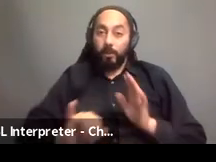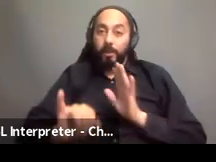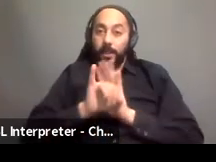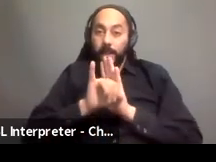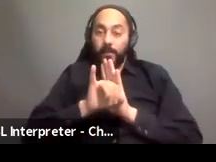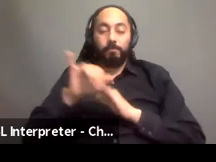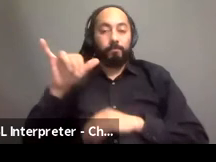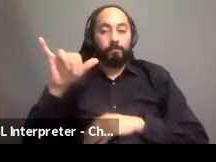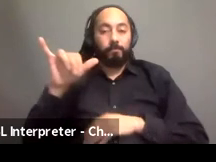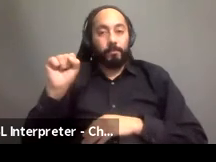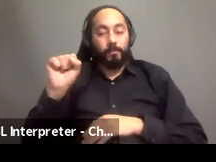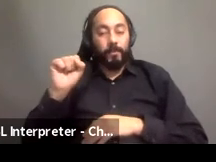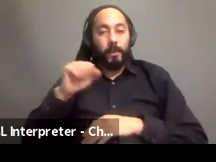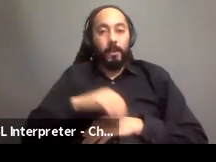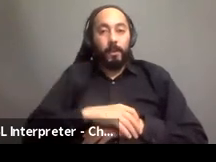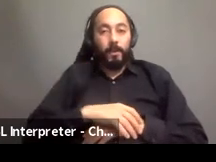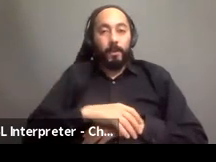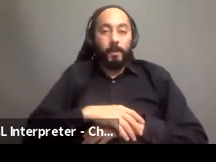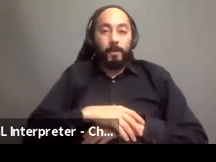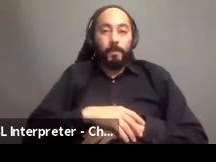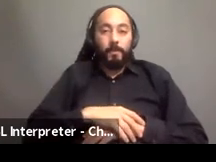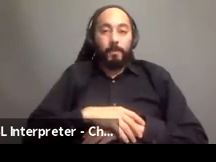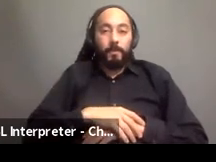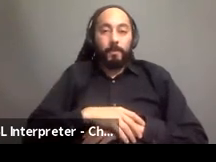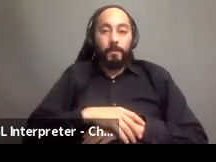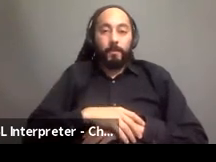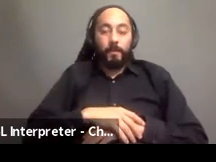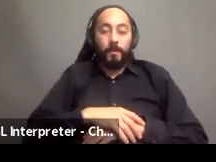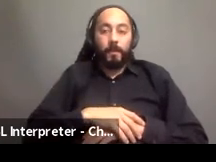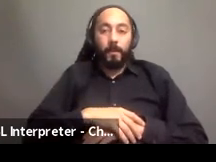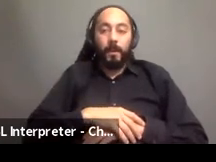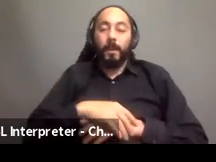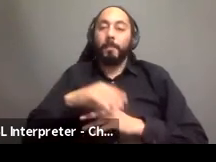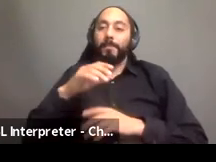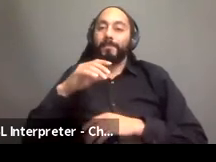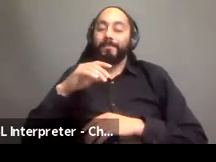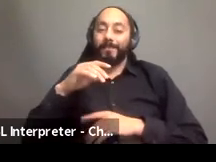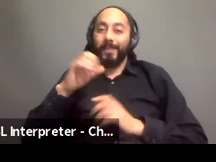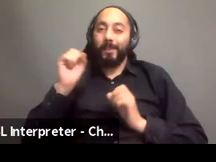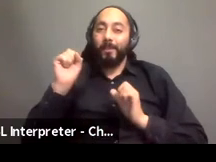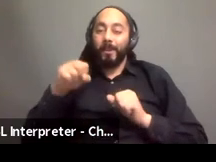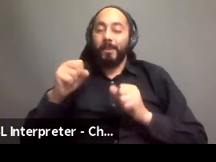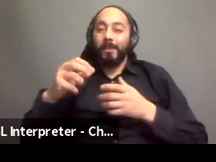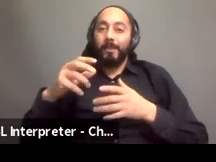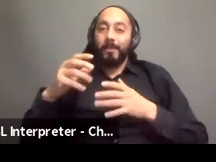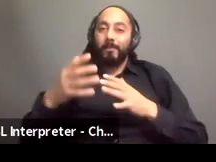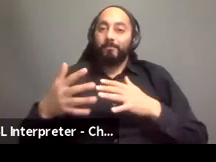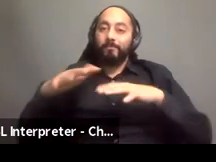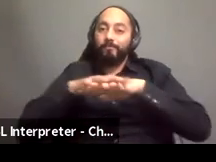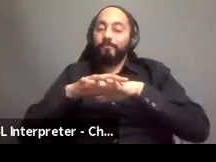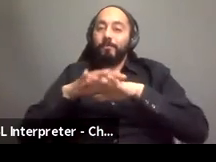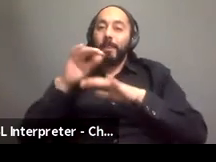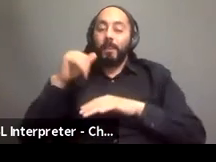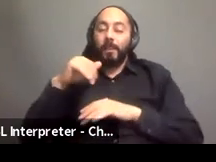that when there's the intersectionality part of the gender that's a part of it, it can be difficult